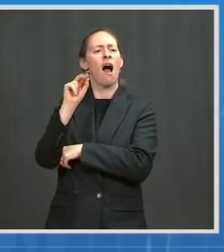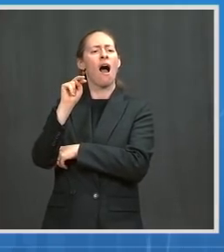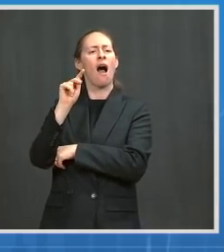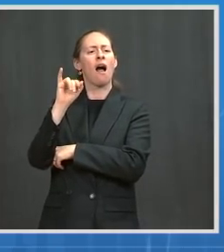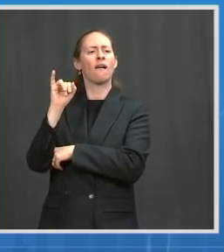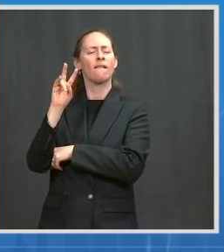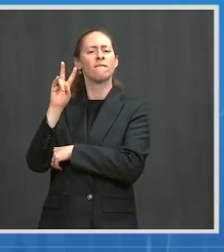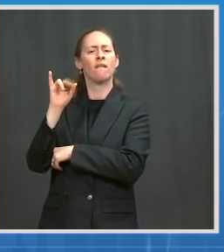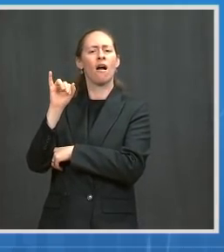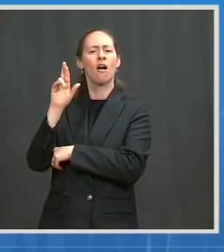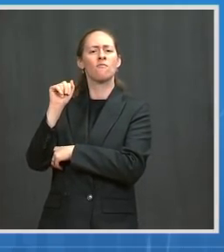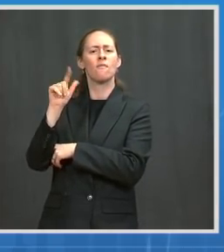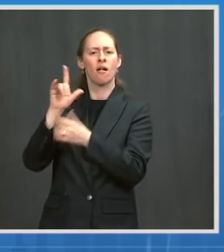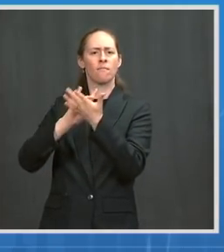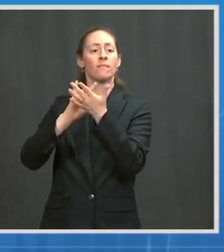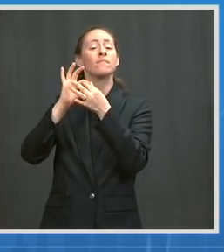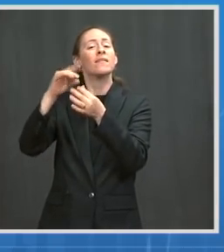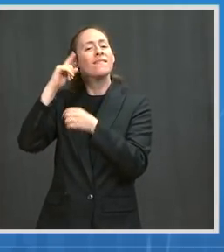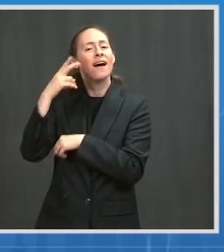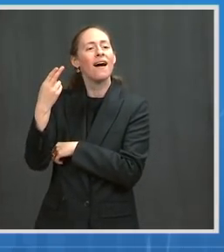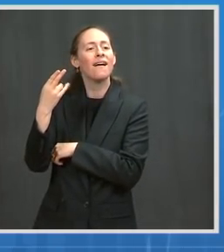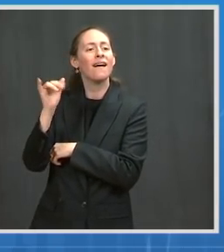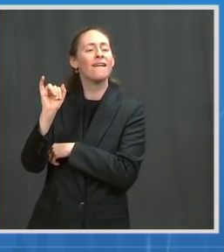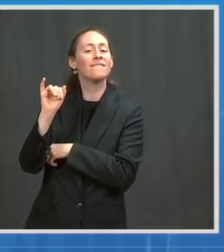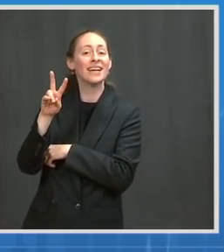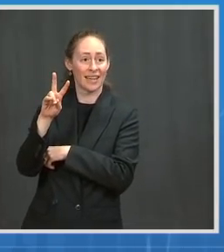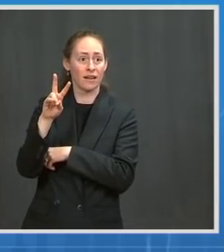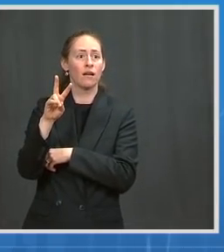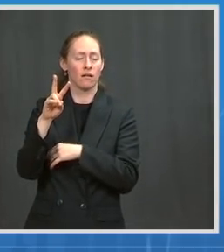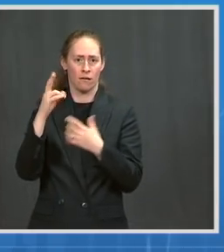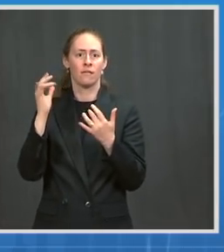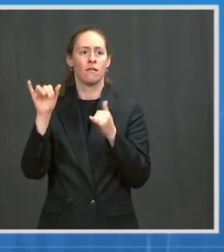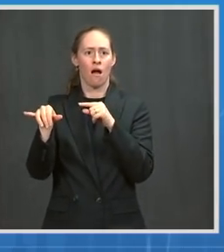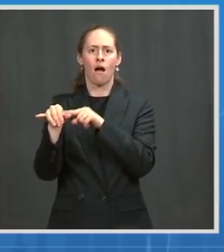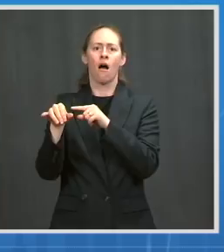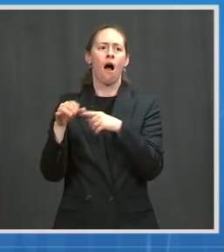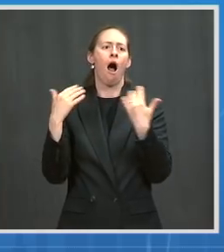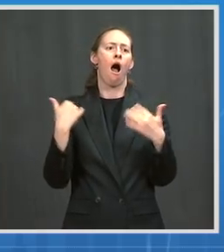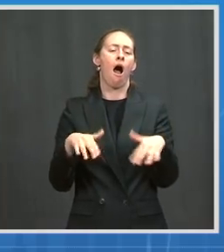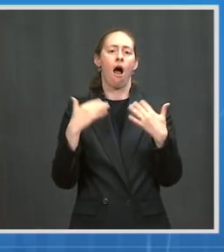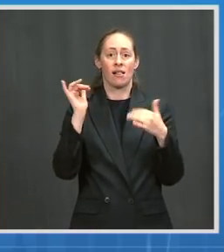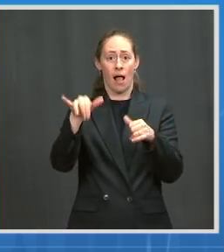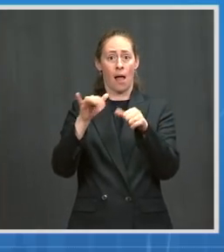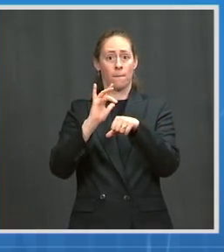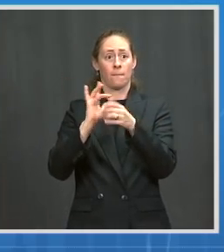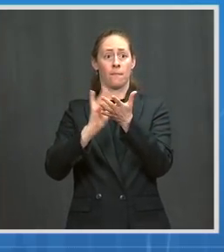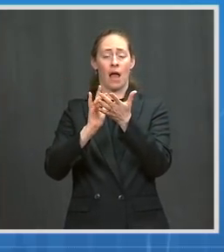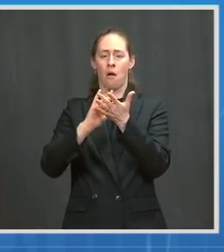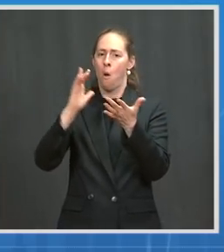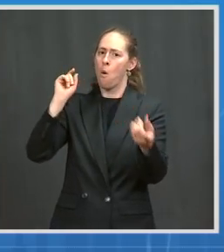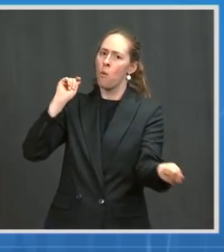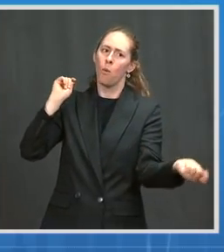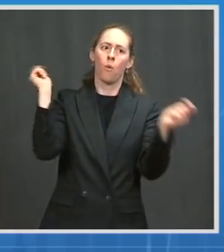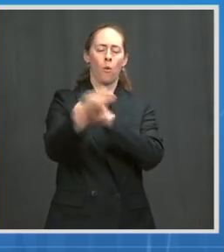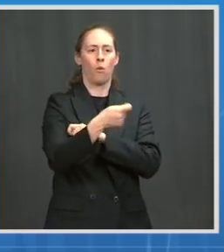HIV, which have led to transforming therapies to control HIV, namely